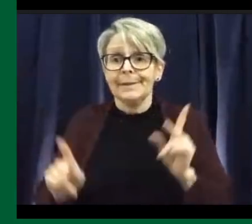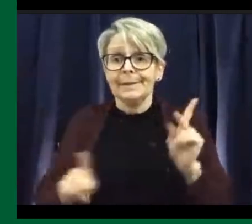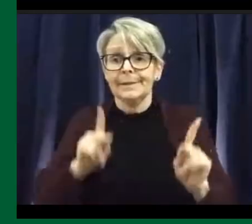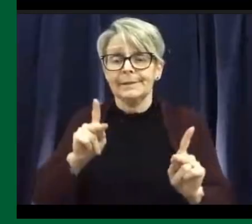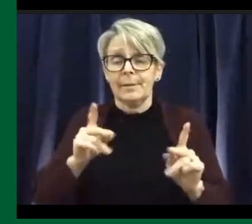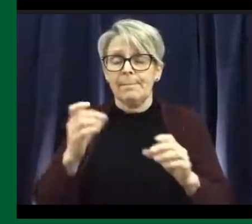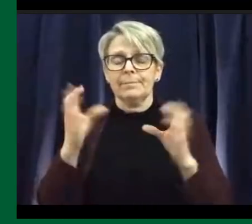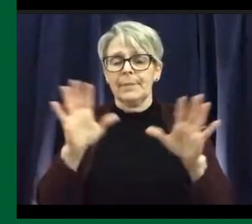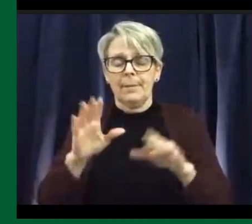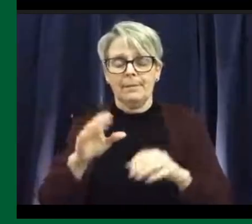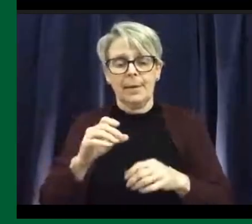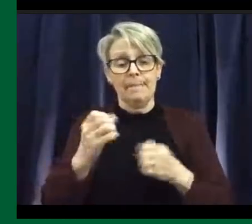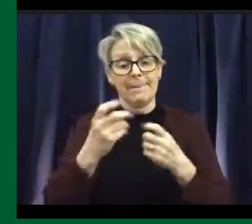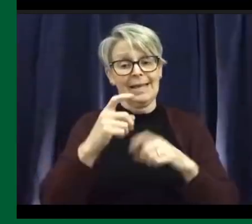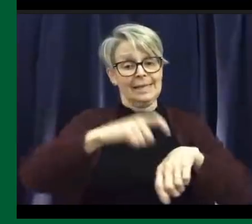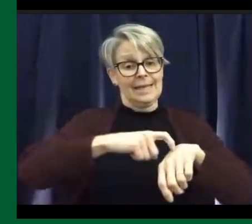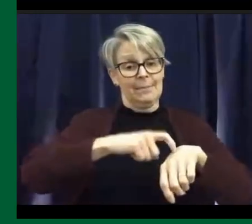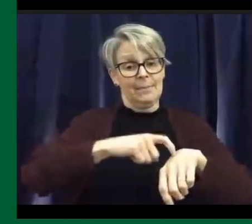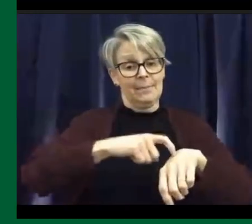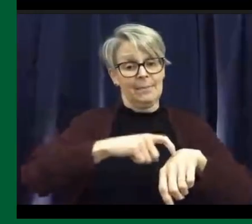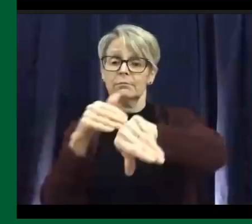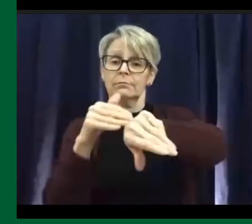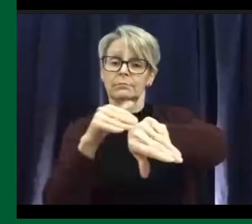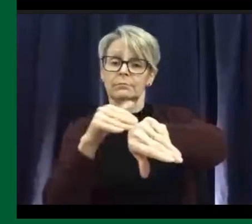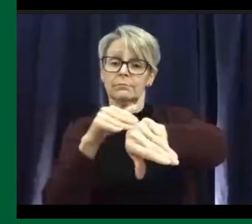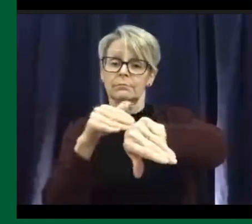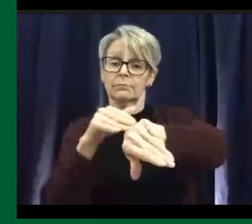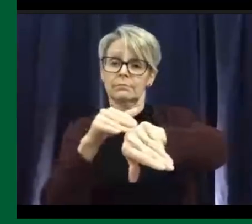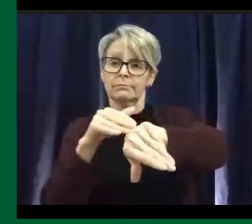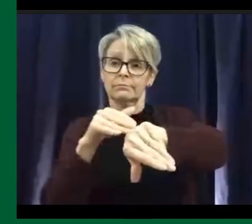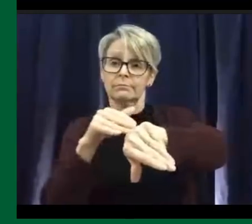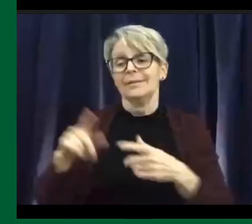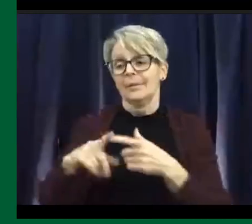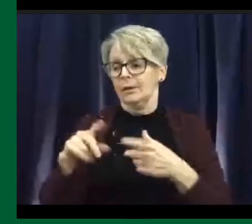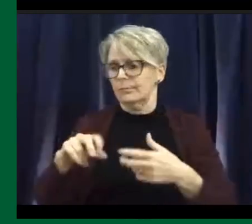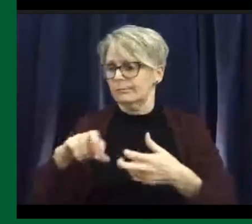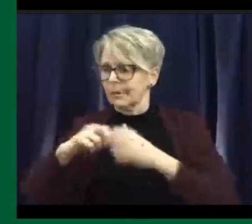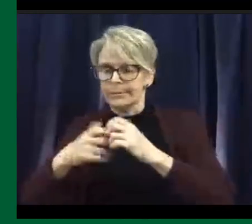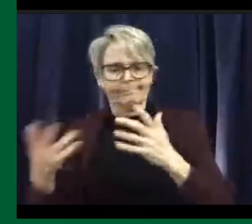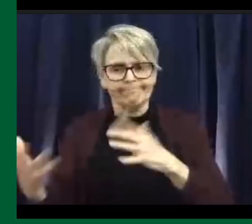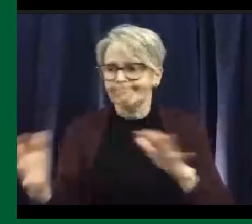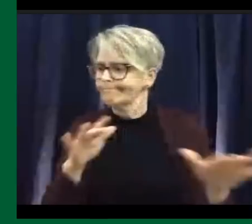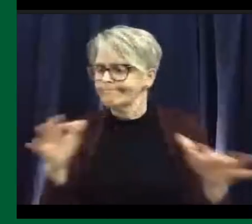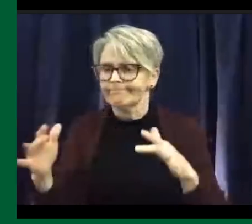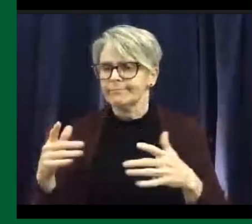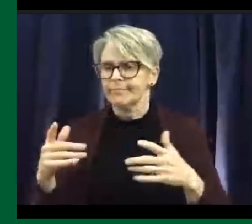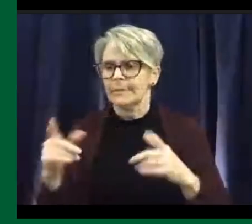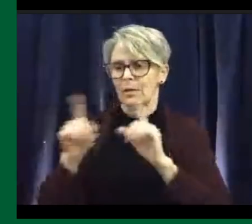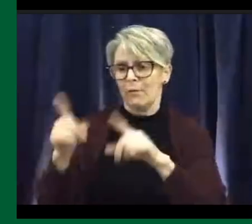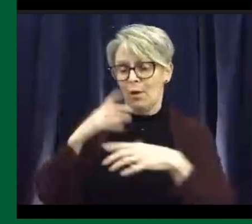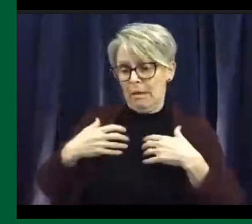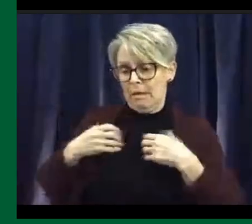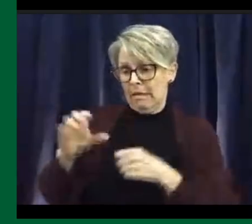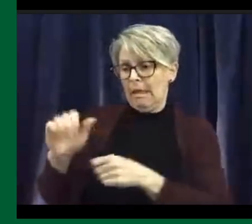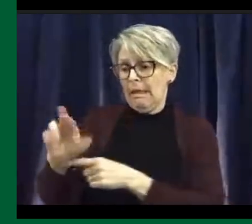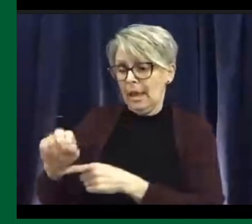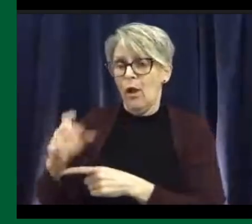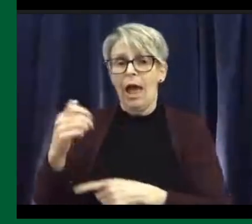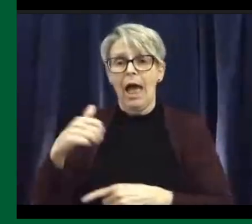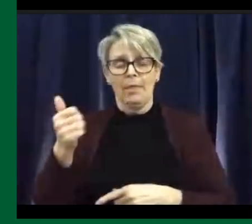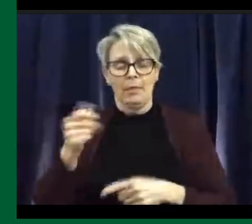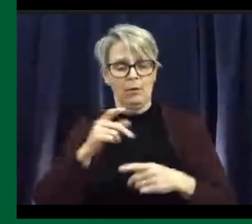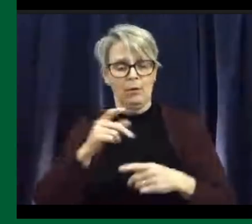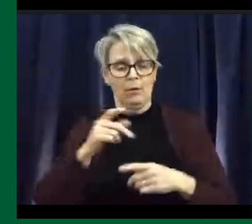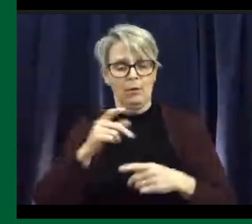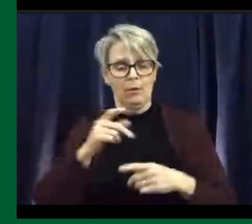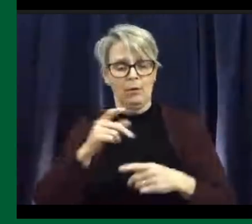people who work in the trucking industry have had challenges accessing not just healthcare but other personal care services, because there's a checklist that if